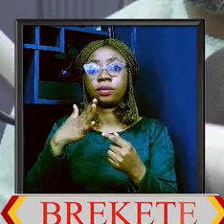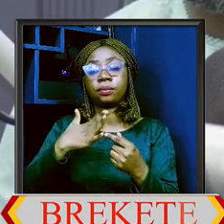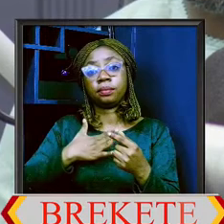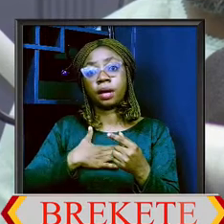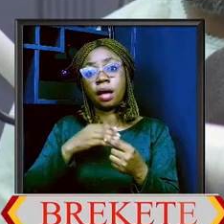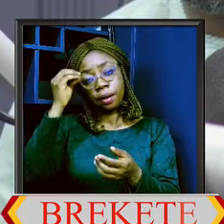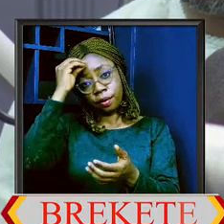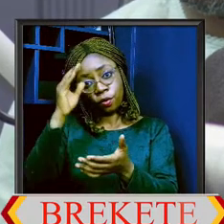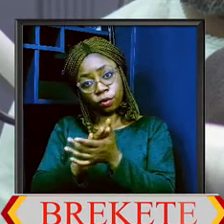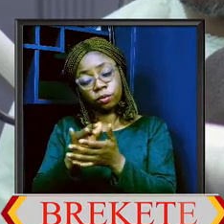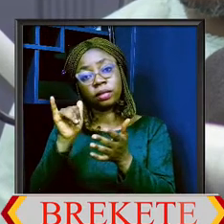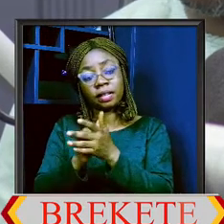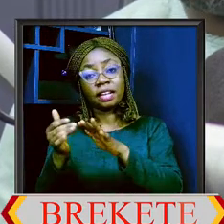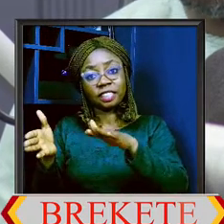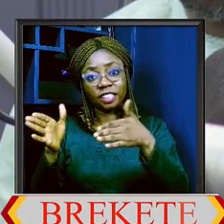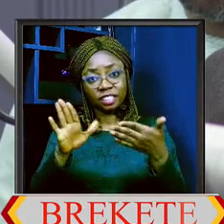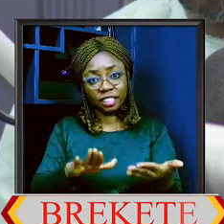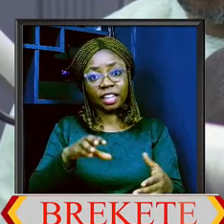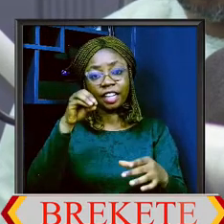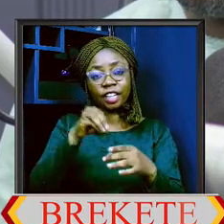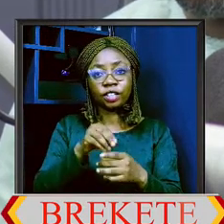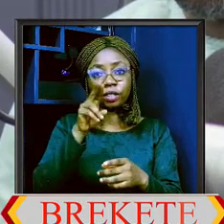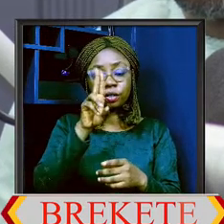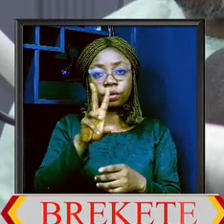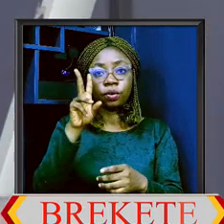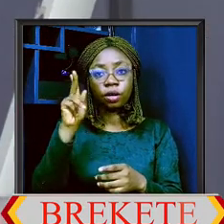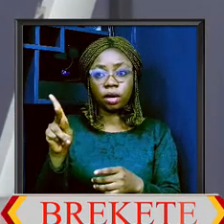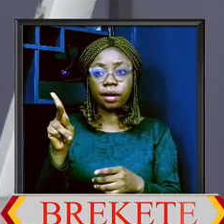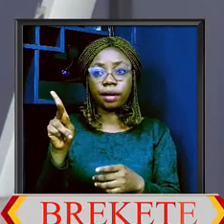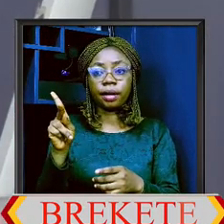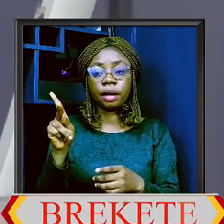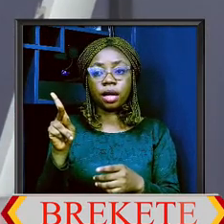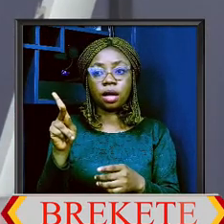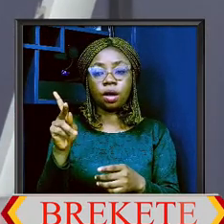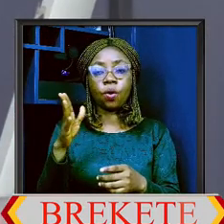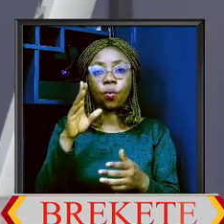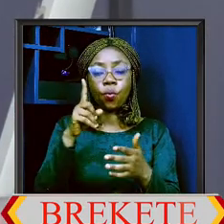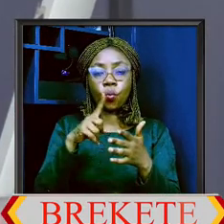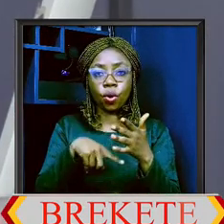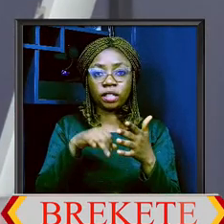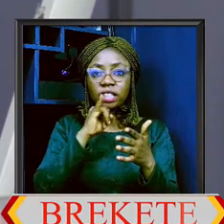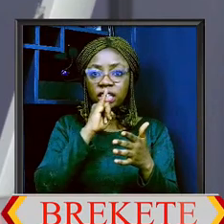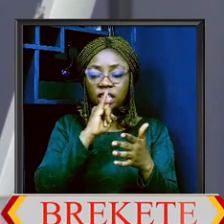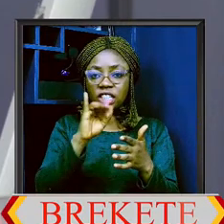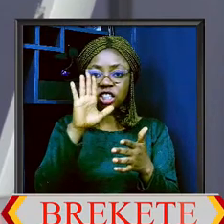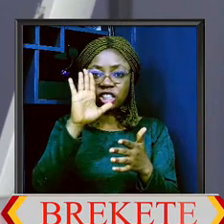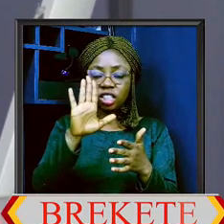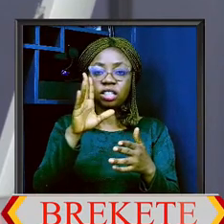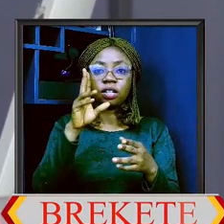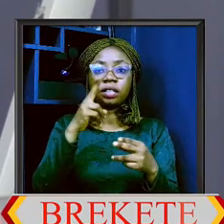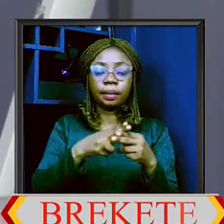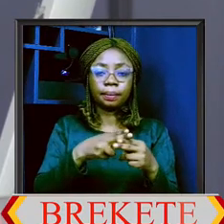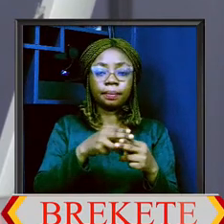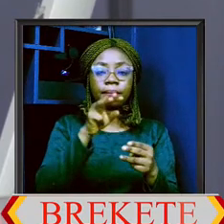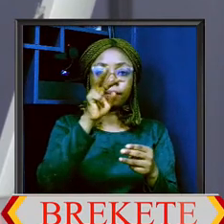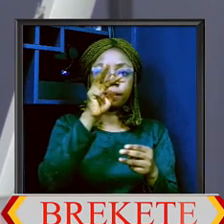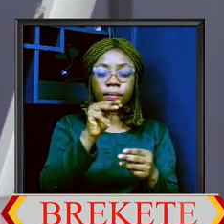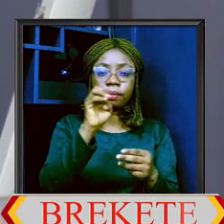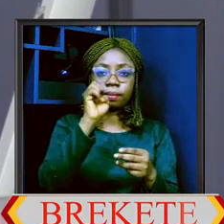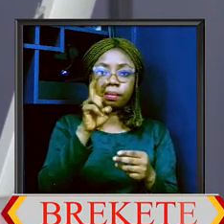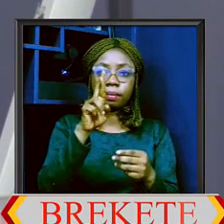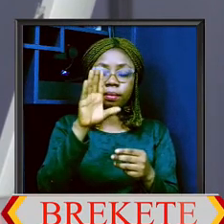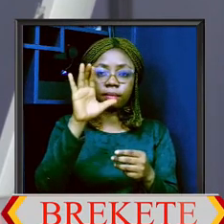here in the UK and property wa him be your name Mercy